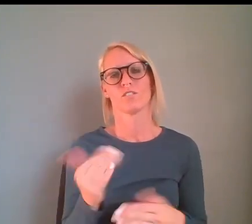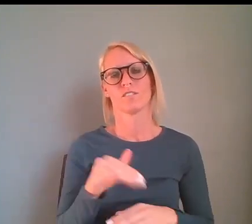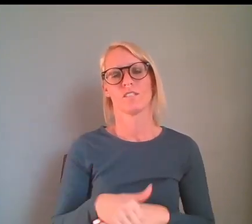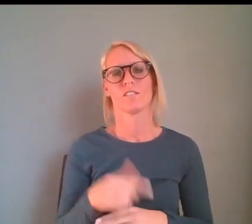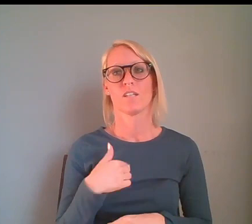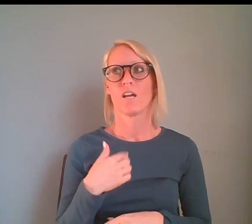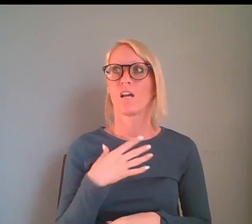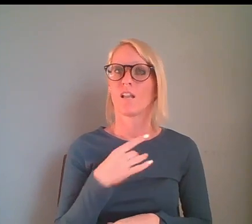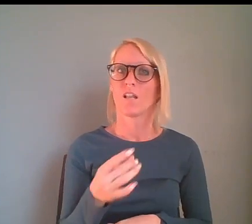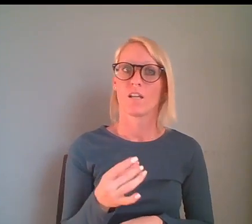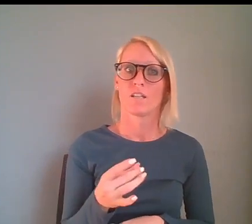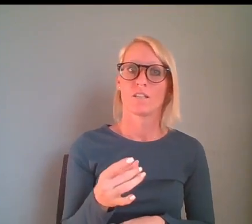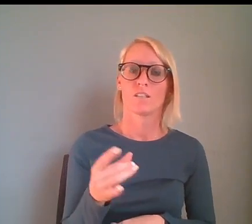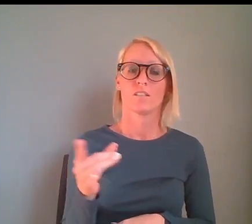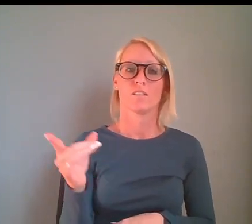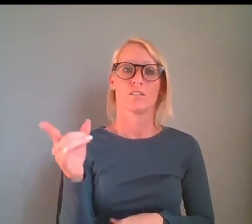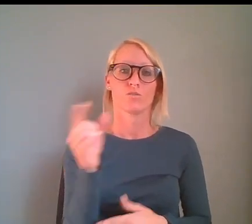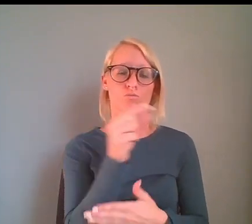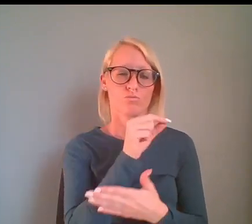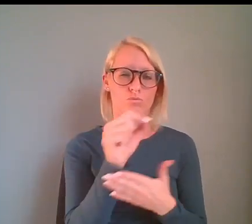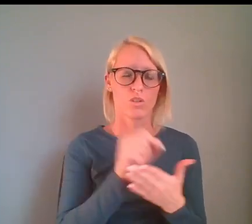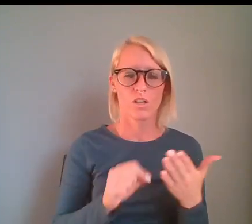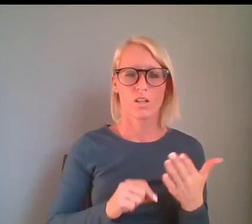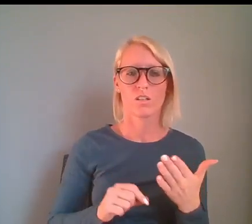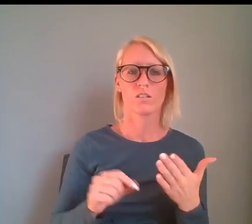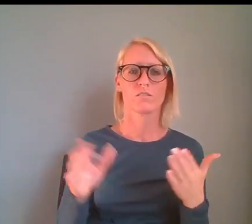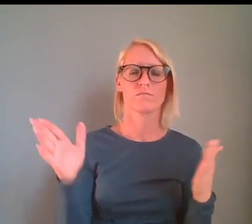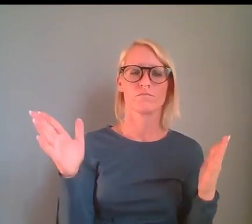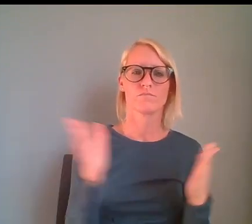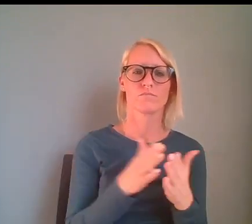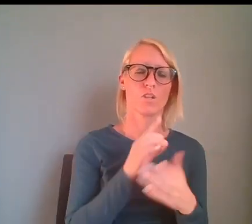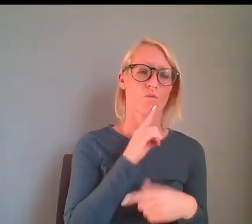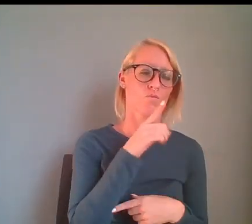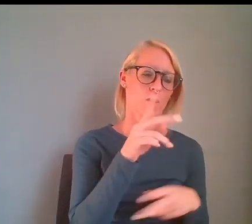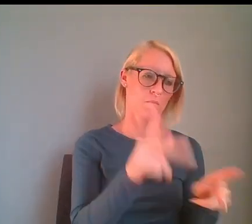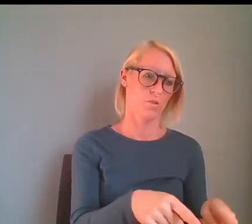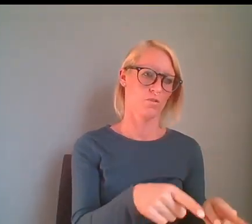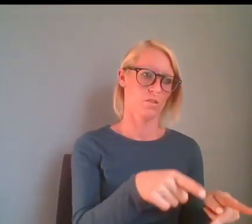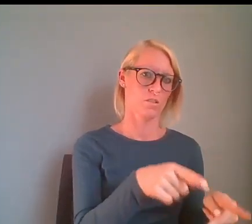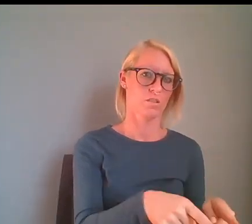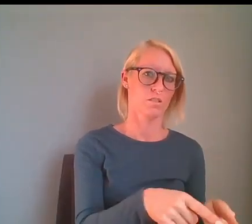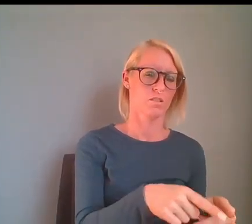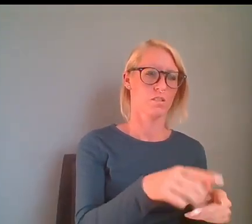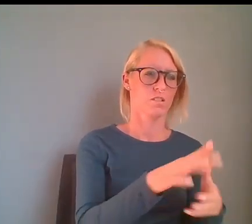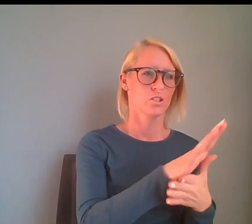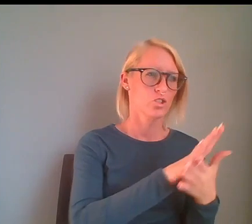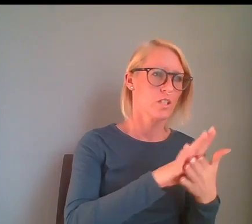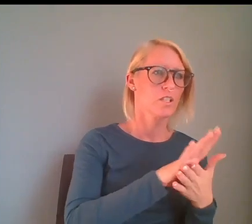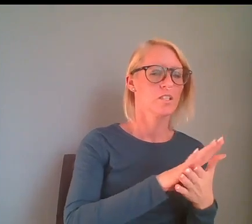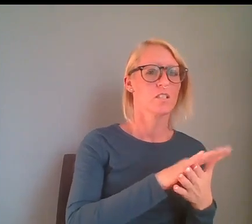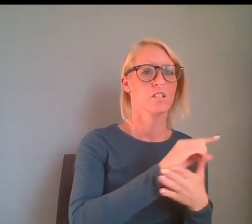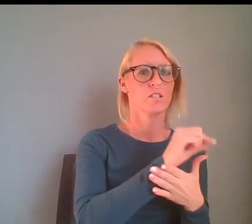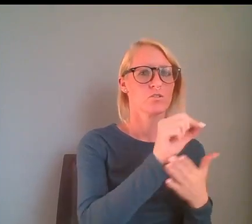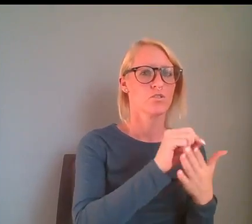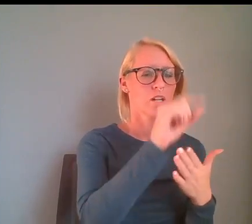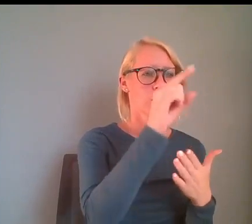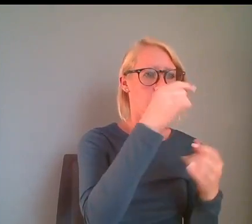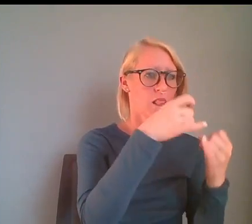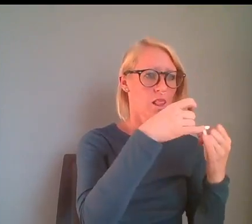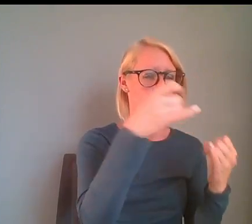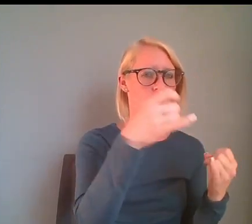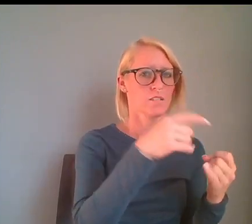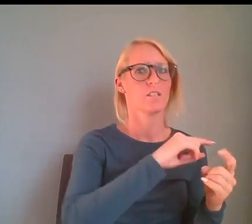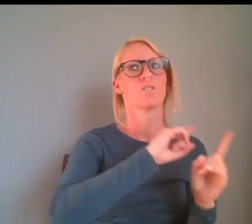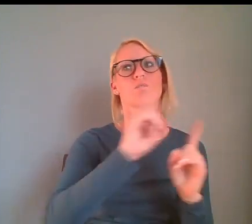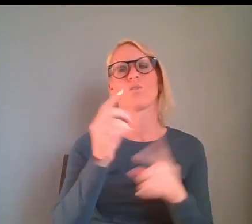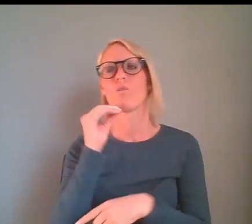and as much shading as I can so that when I go to my studio, I've got something to go on for my painting. And I'm really sorry about this.